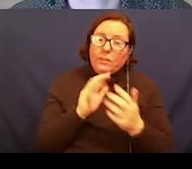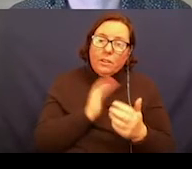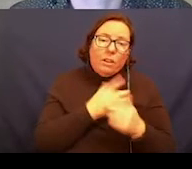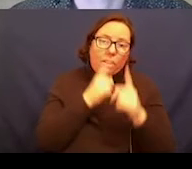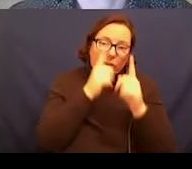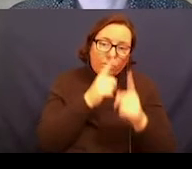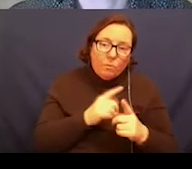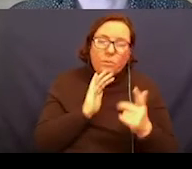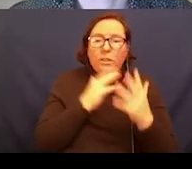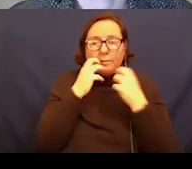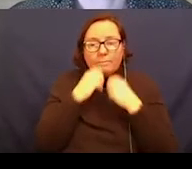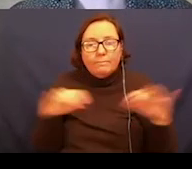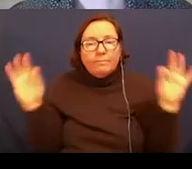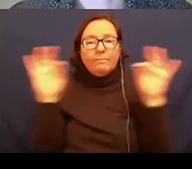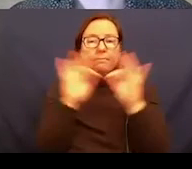values and principles.